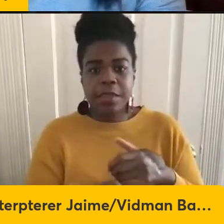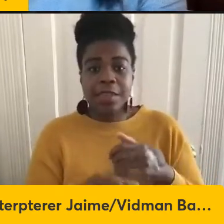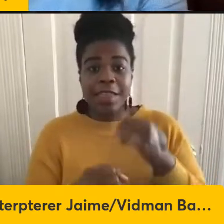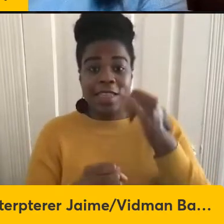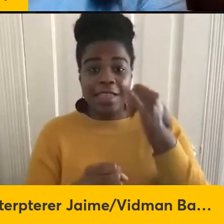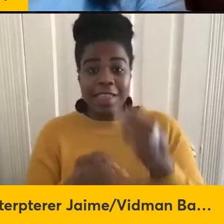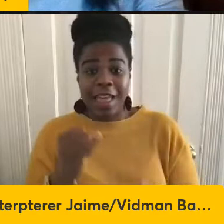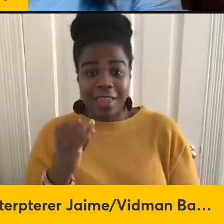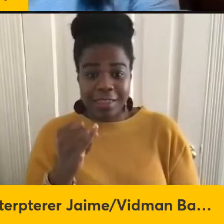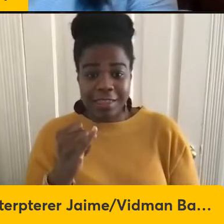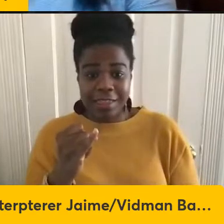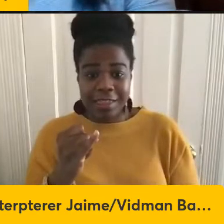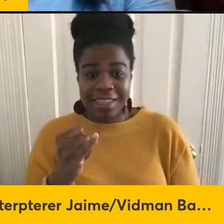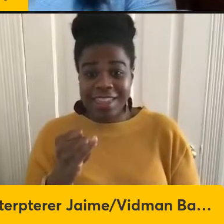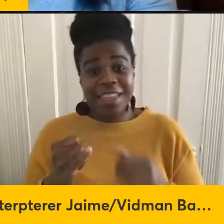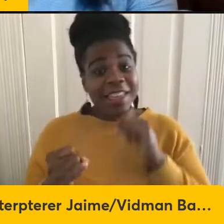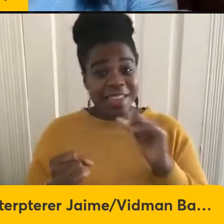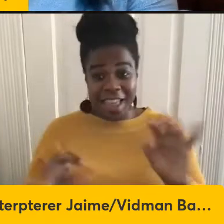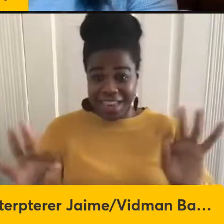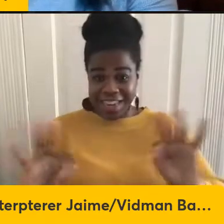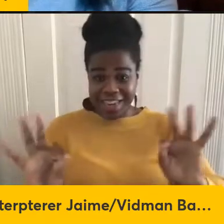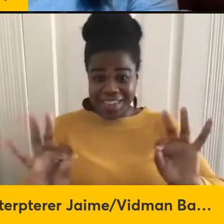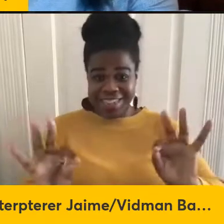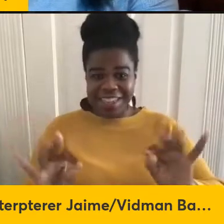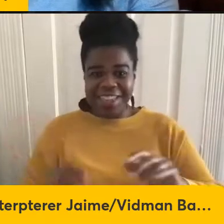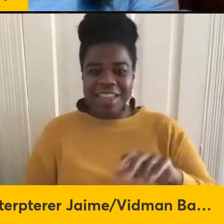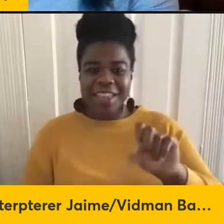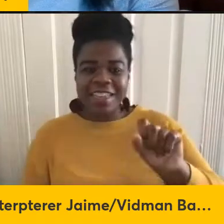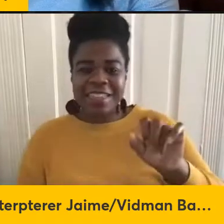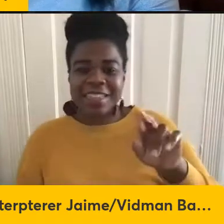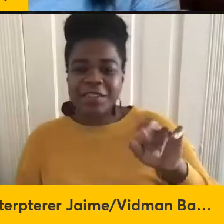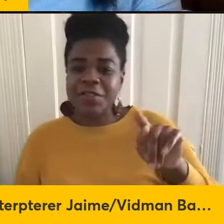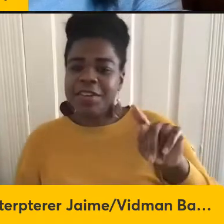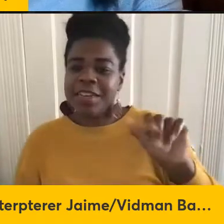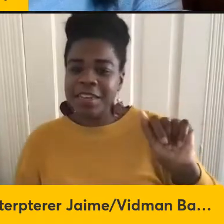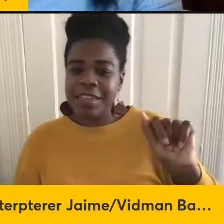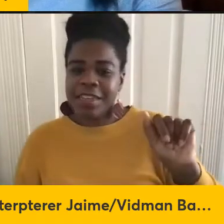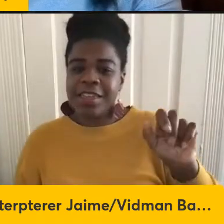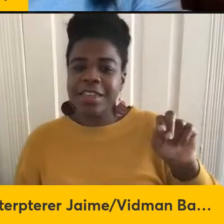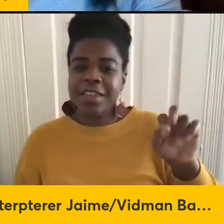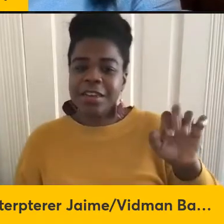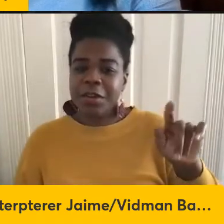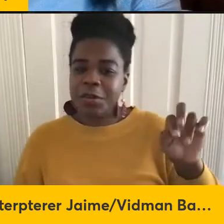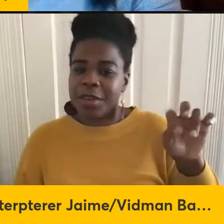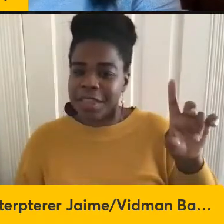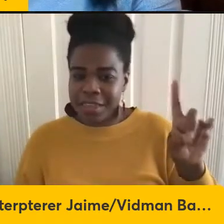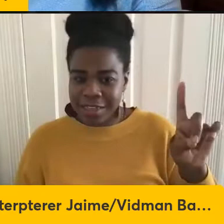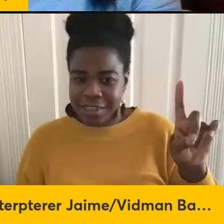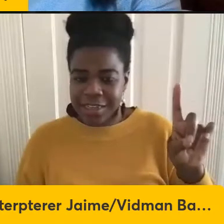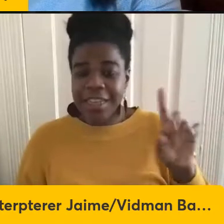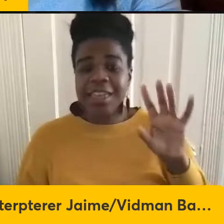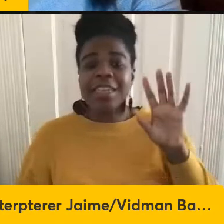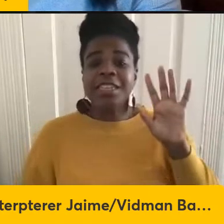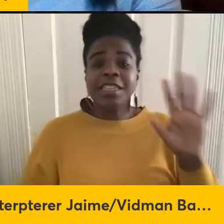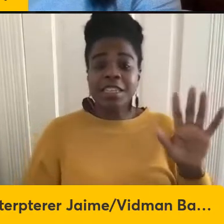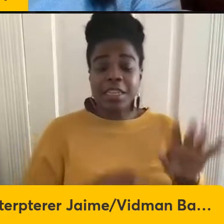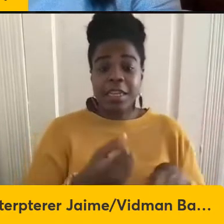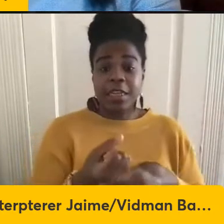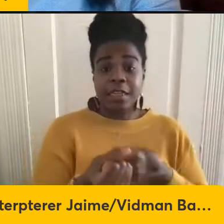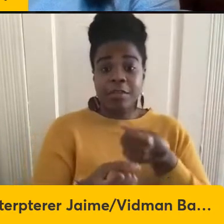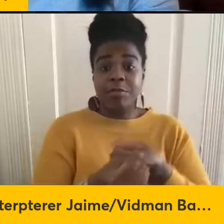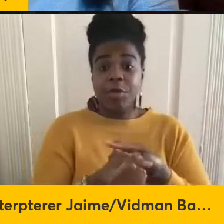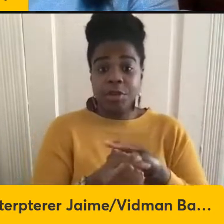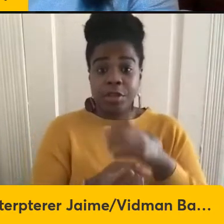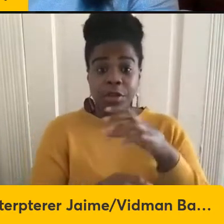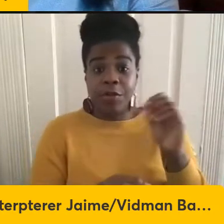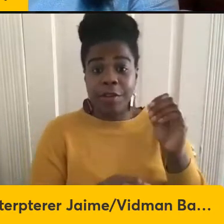Lastly, but not least, we have Syreeta Nolan, who serves as a co-founder of Disabled in Higher Education on